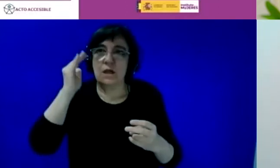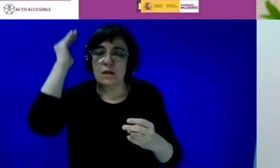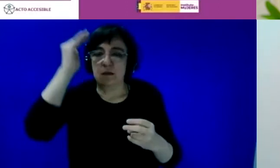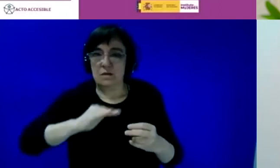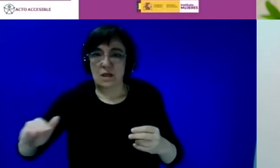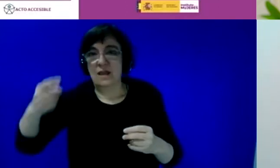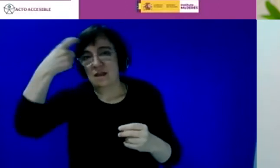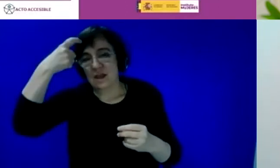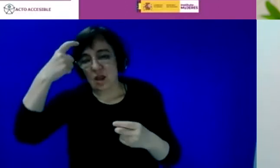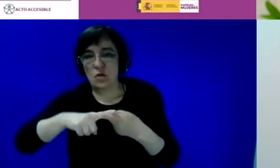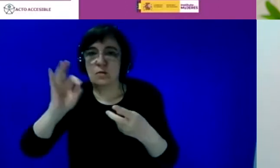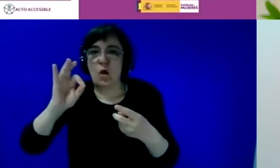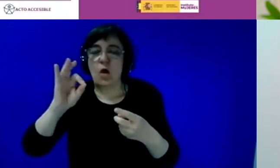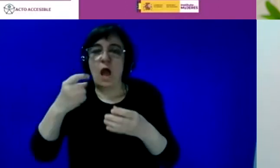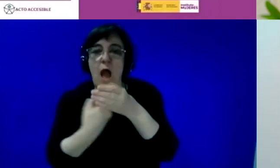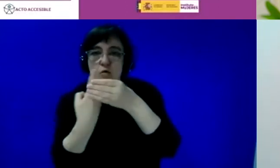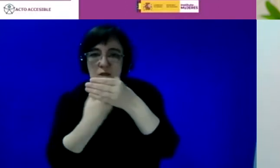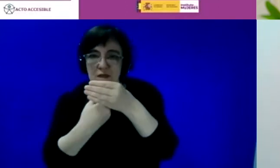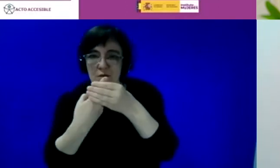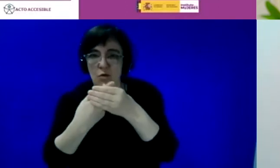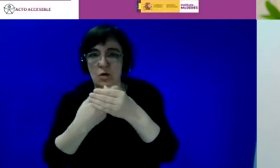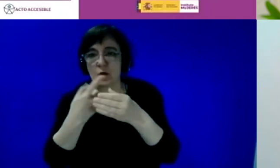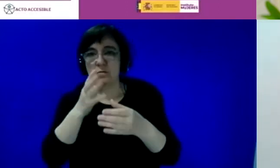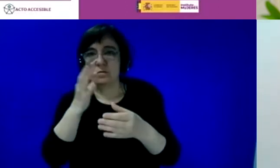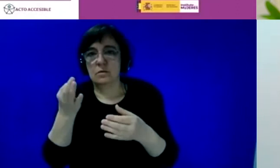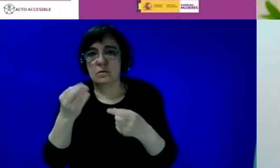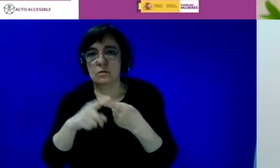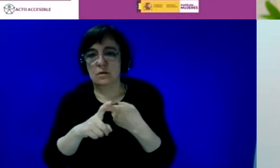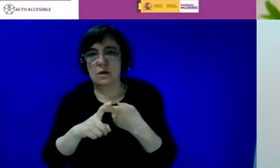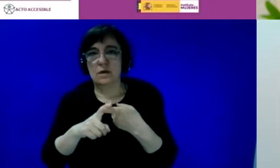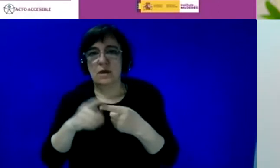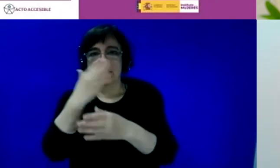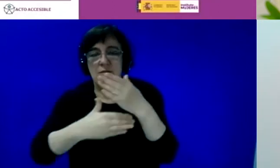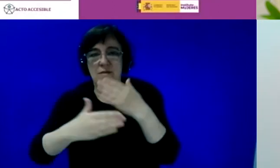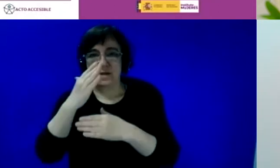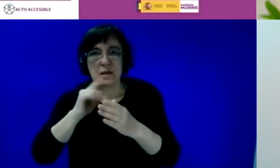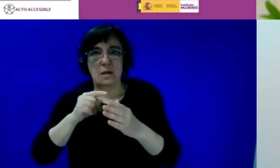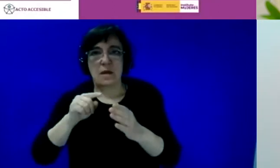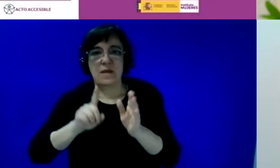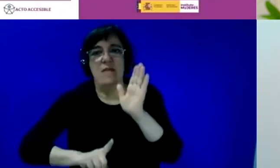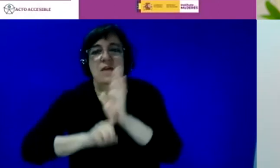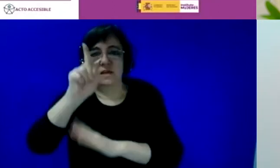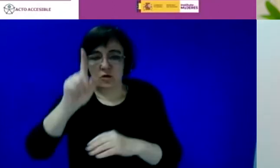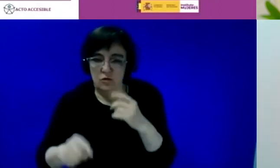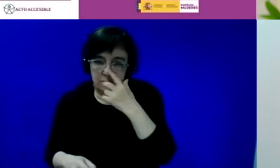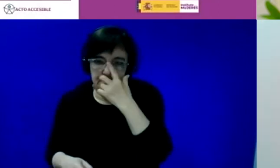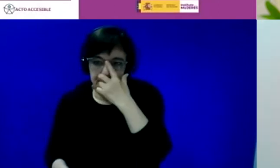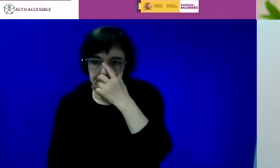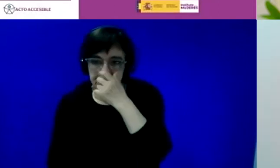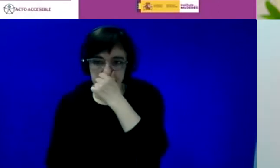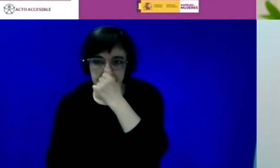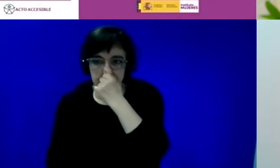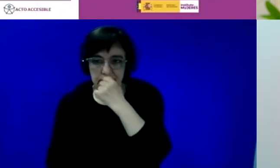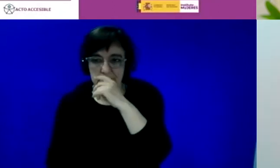developmental disabilities are the ones that are exposed in I would say unbelievable part, especially if